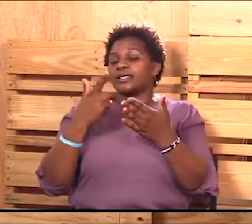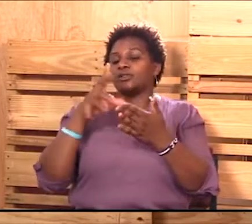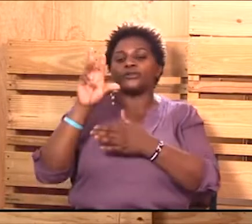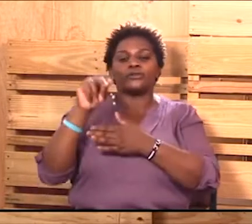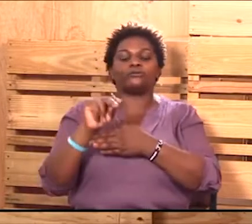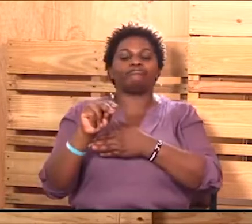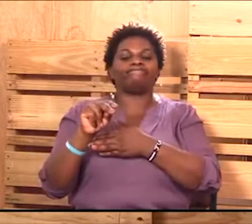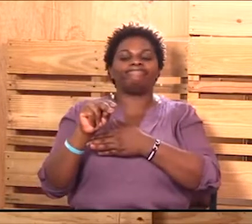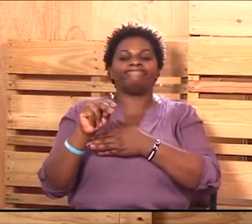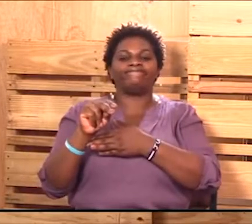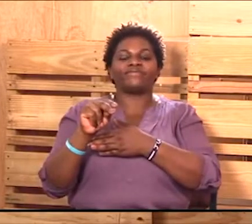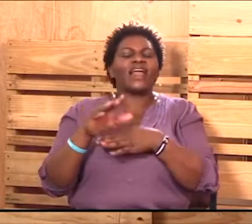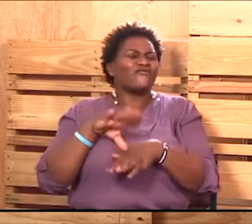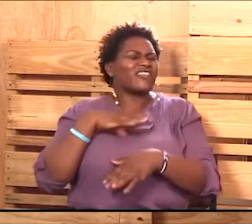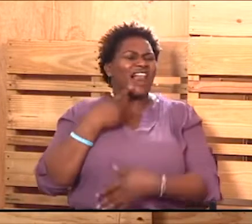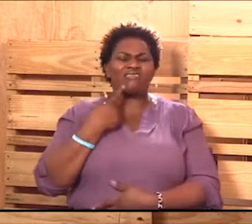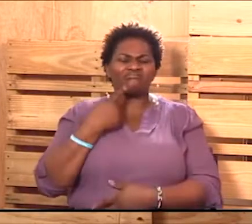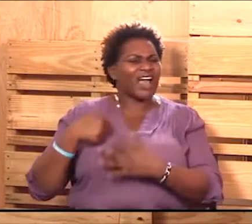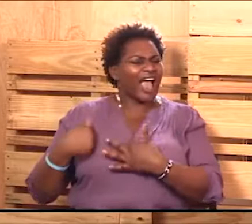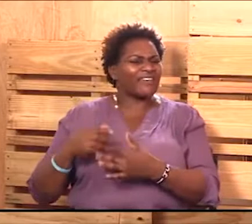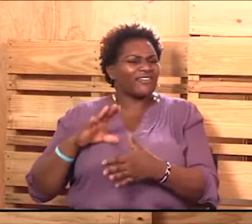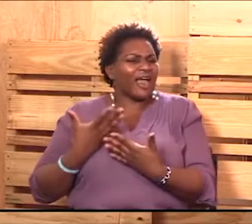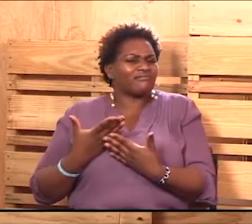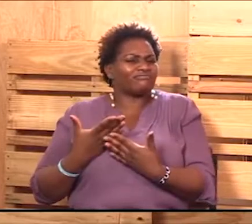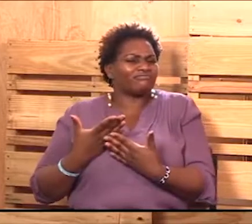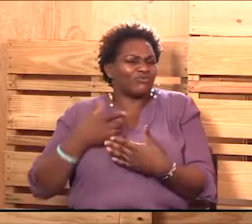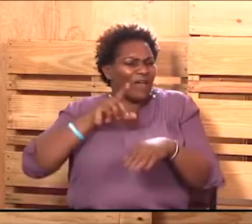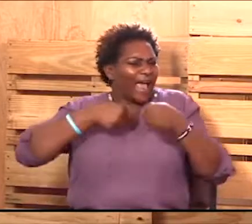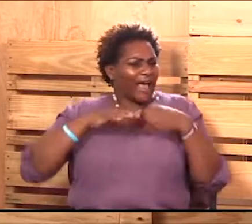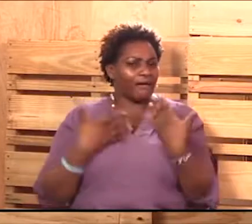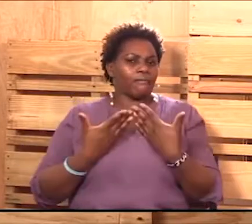no? You know, how do you feel? Or how do you react?